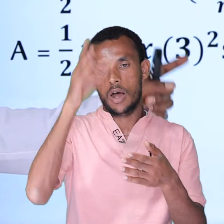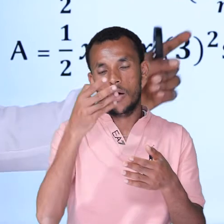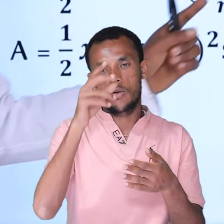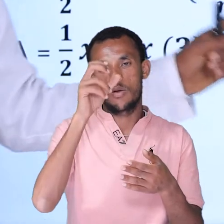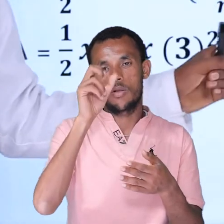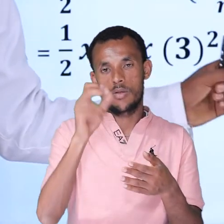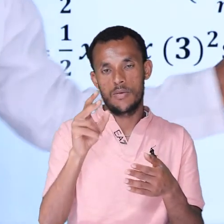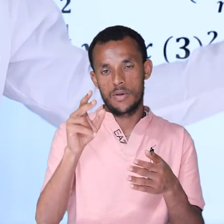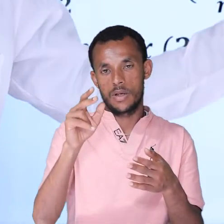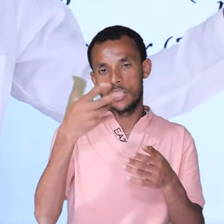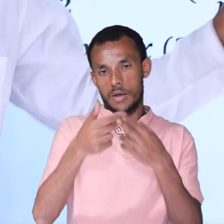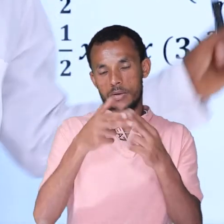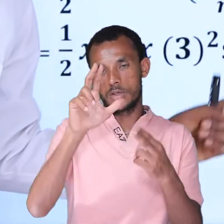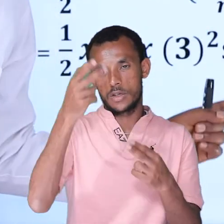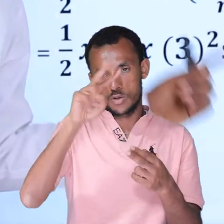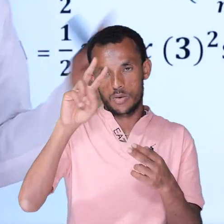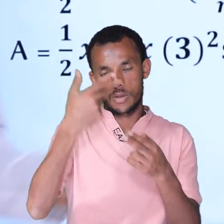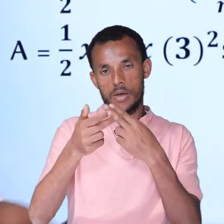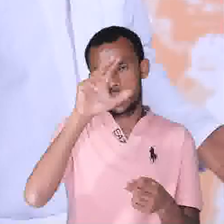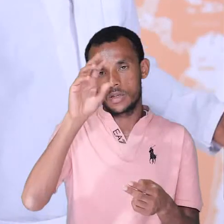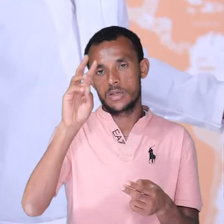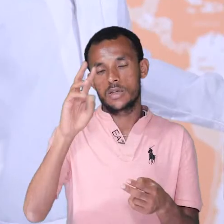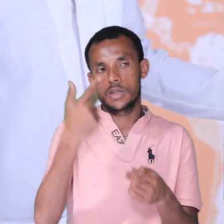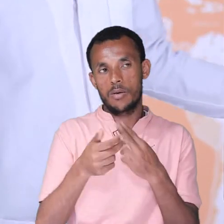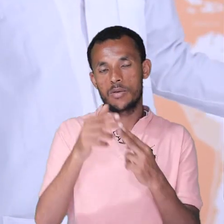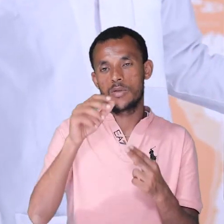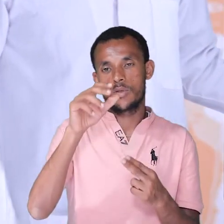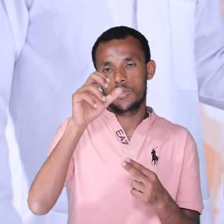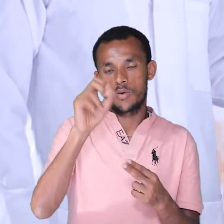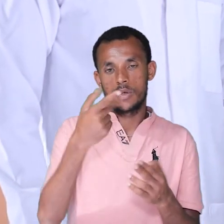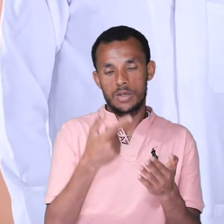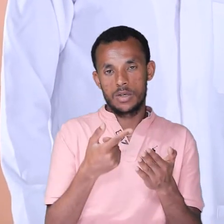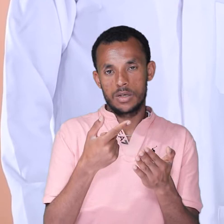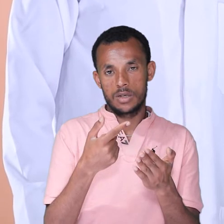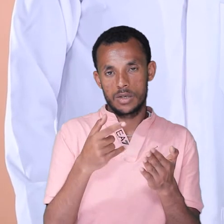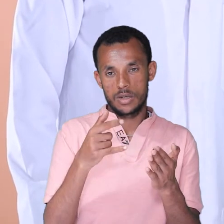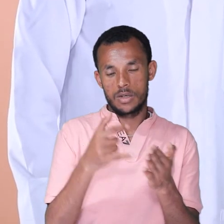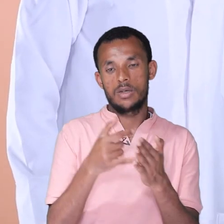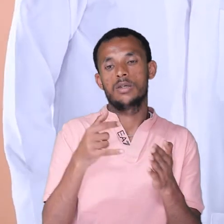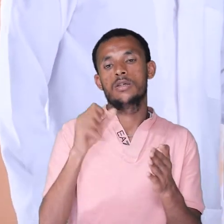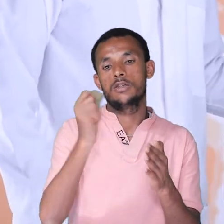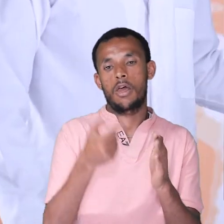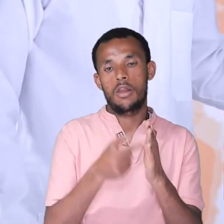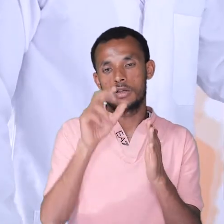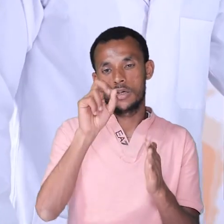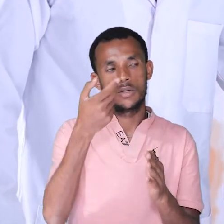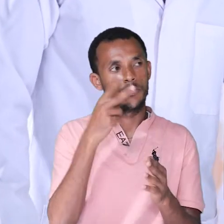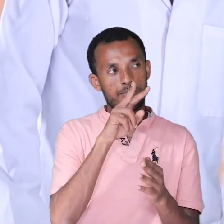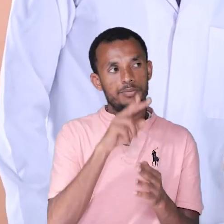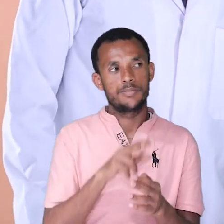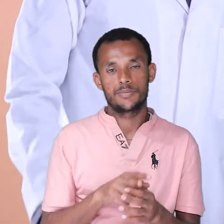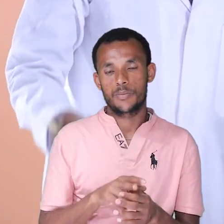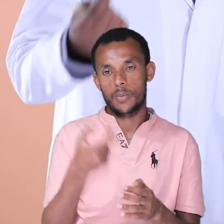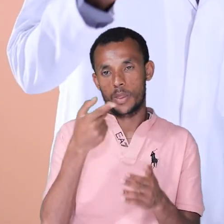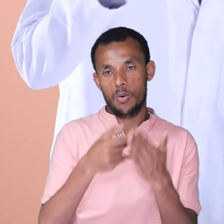centimeter times 3 square times sine 36 over 12. Therefore, 6 times 9 centimeter sine 30 degree. What is the values of